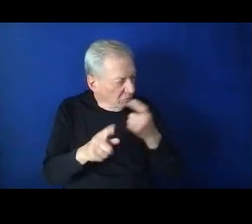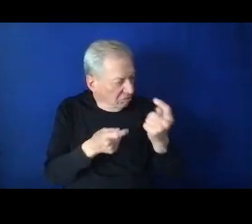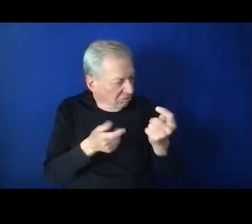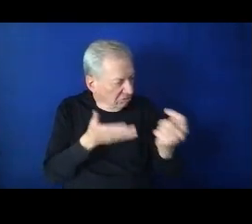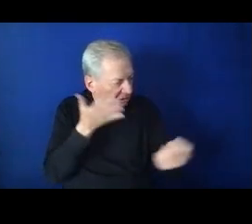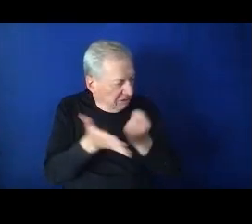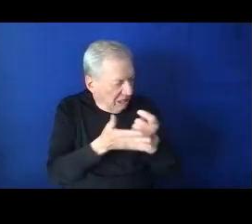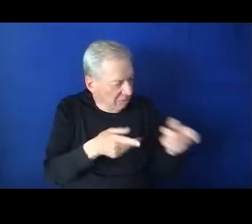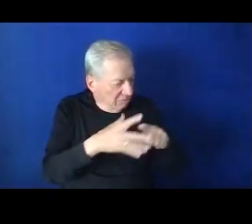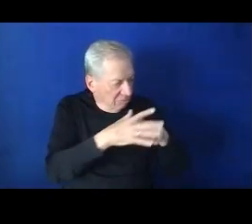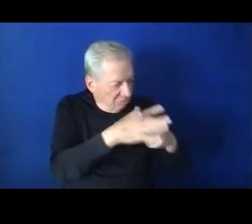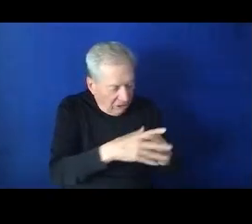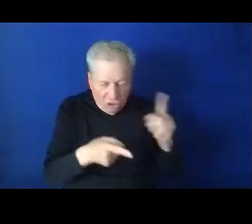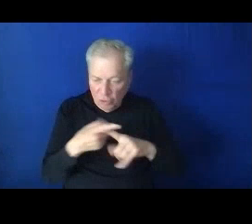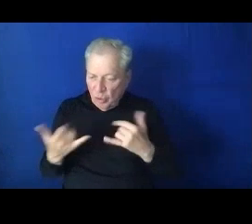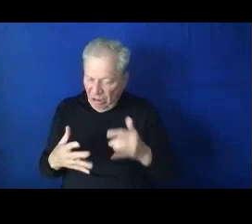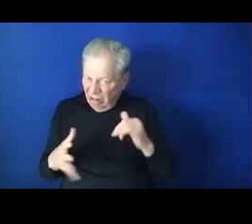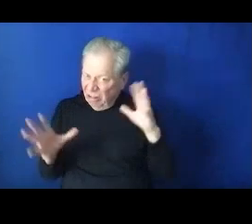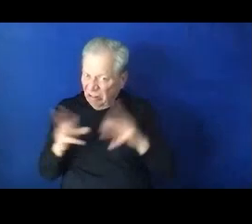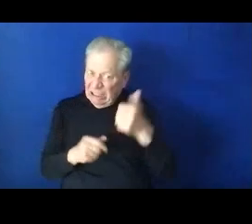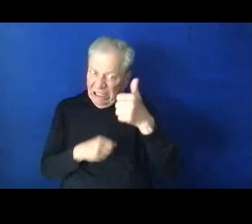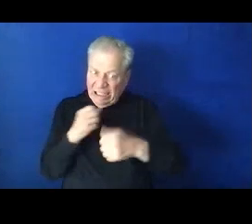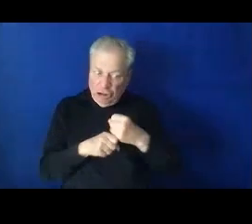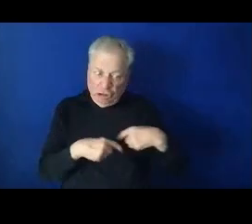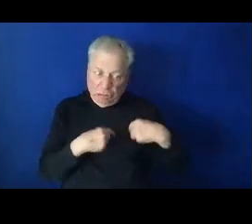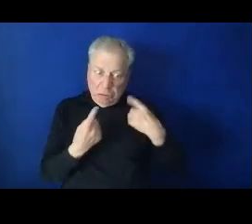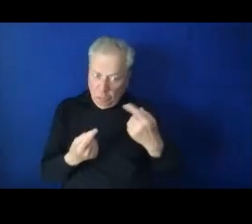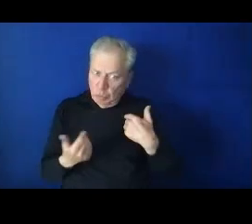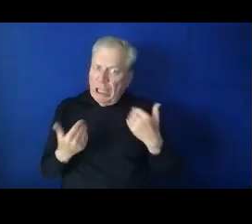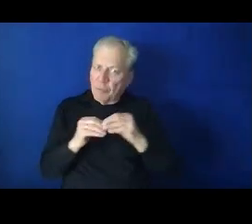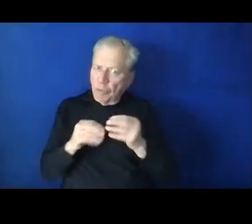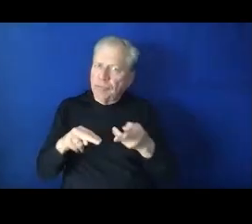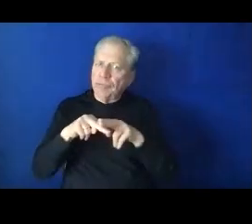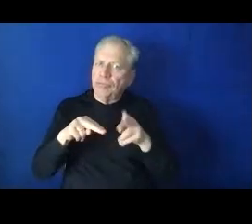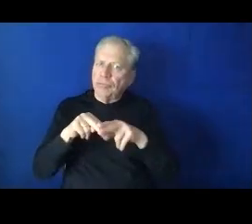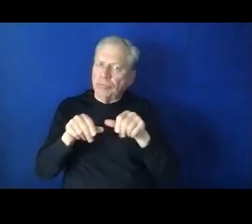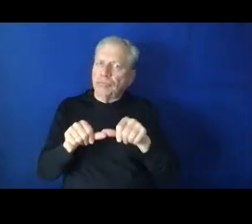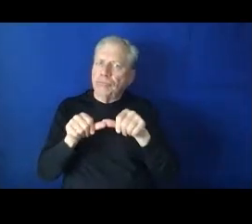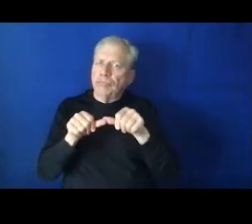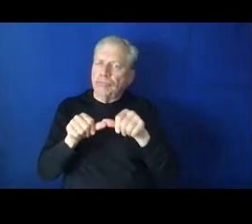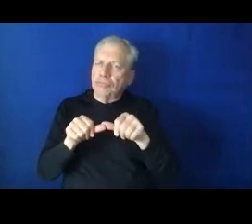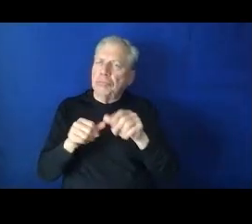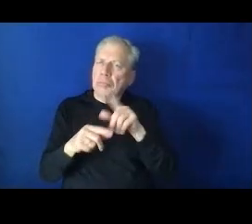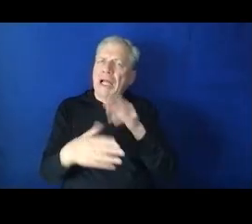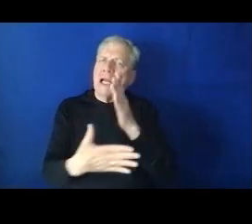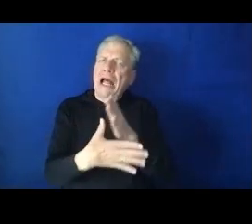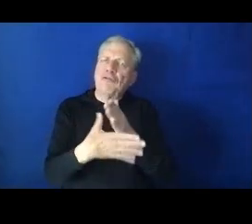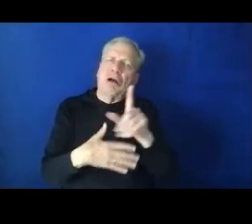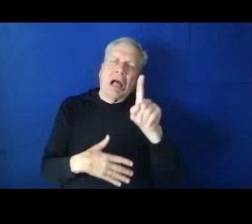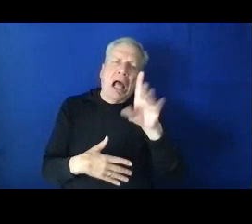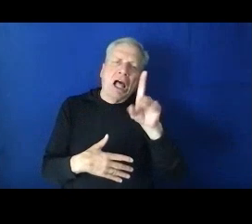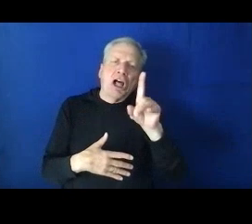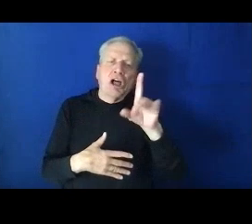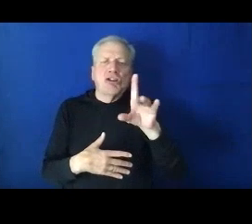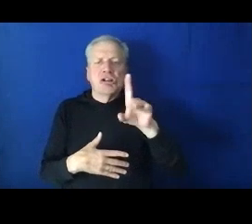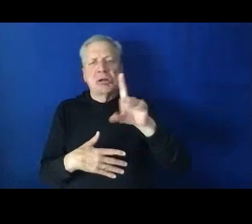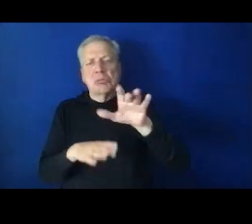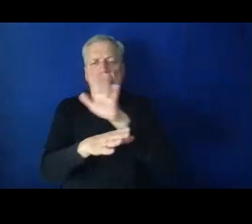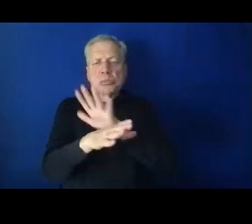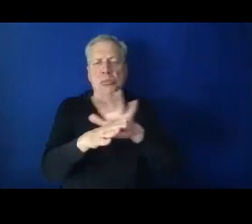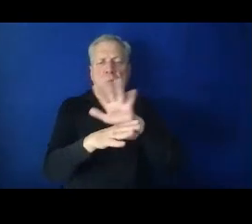see over the past 10 years, we've had pretty much a steady state. Averaging about 100-ish wolves or so every